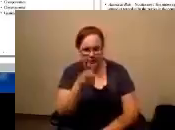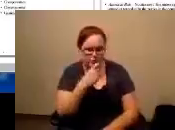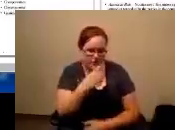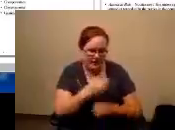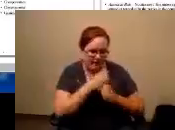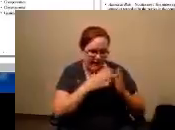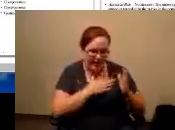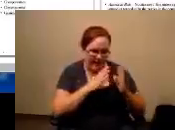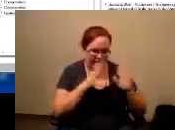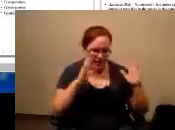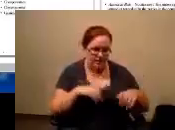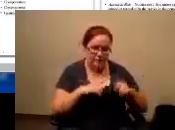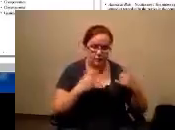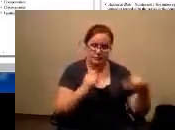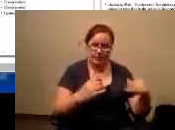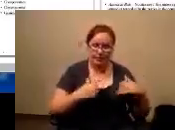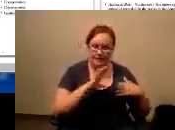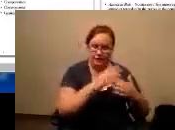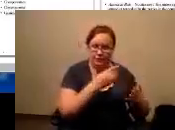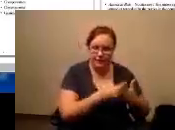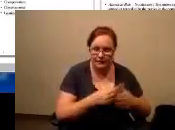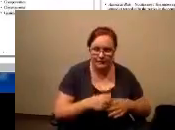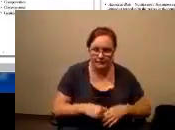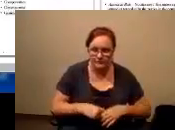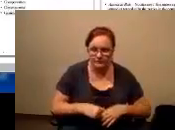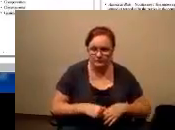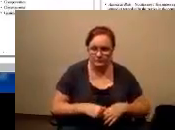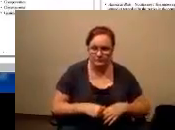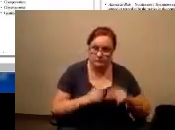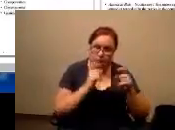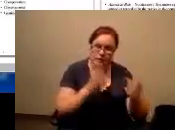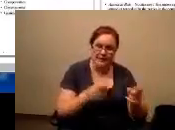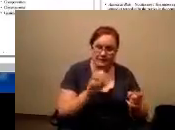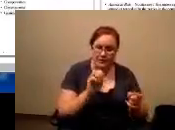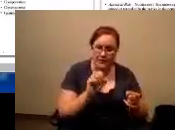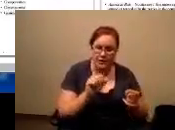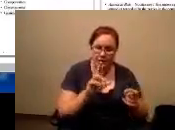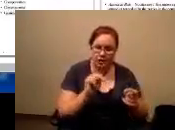house, but you still have your money. In fact, we'll even give you your earnest money back.